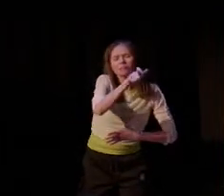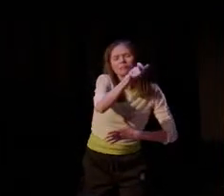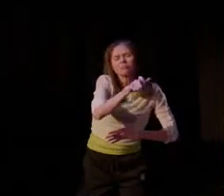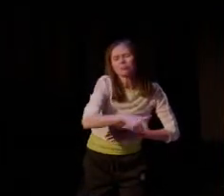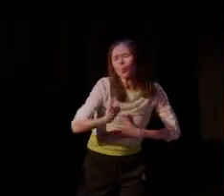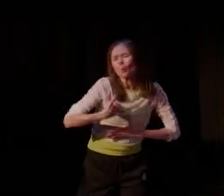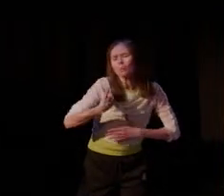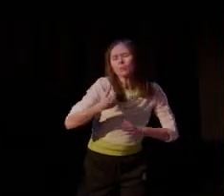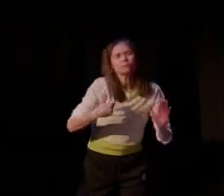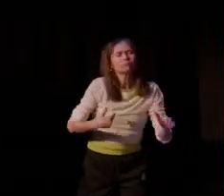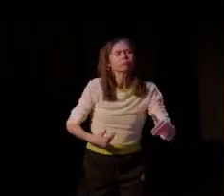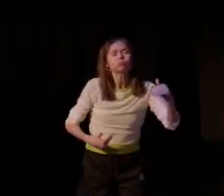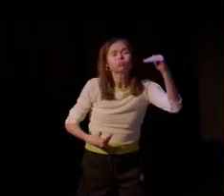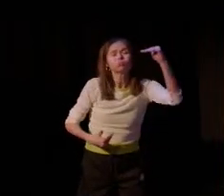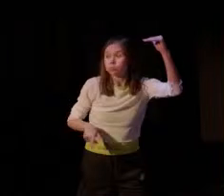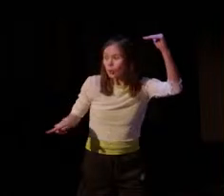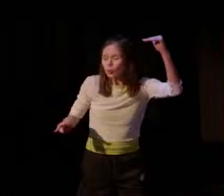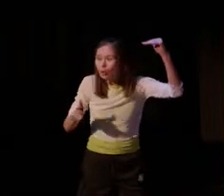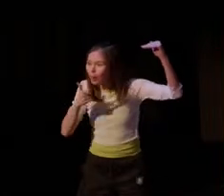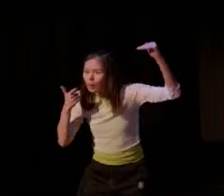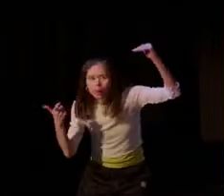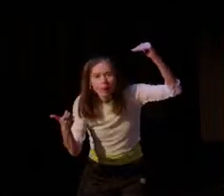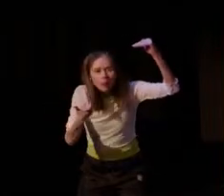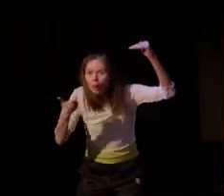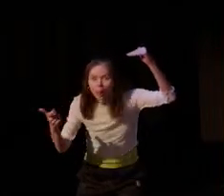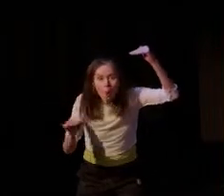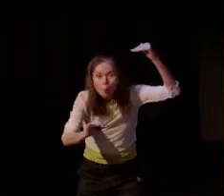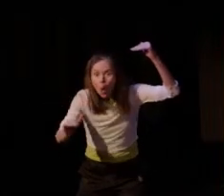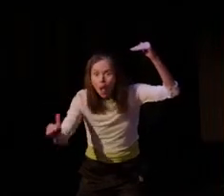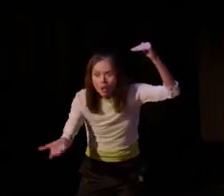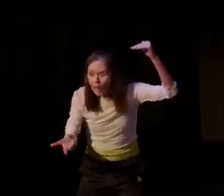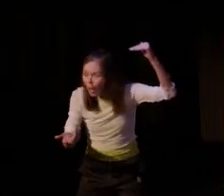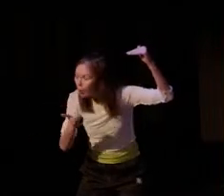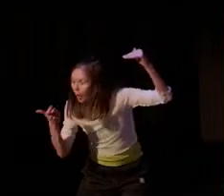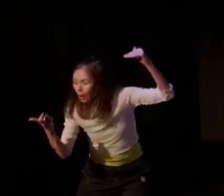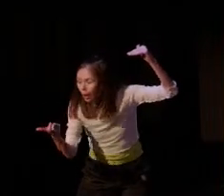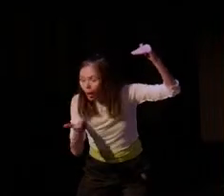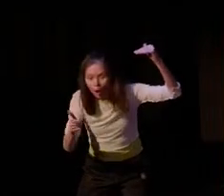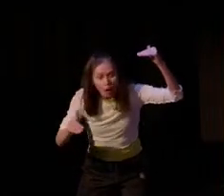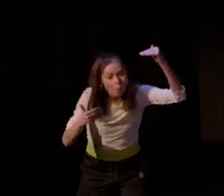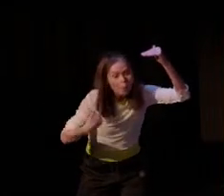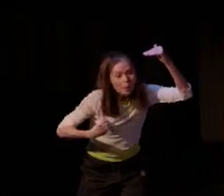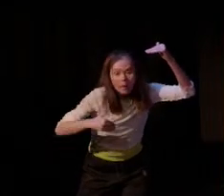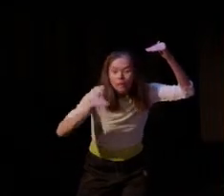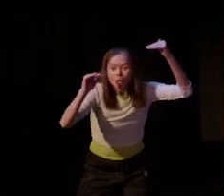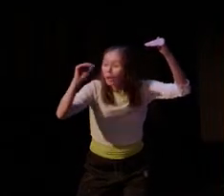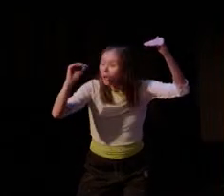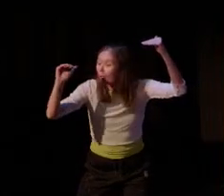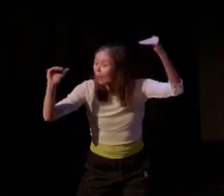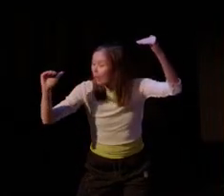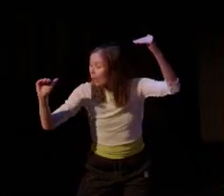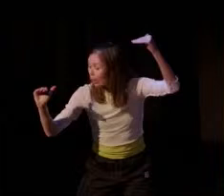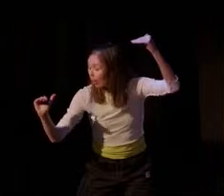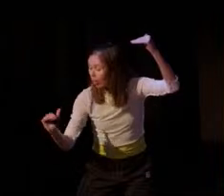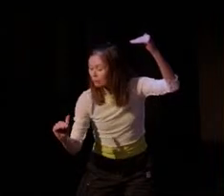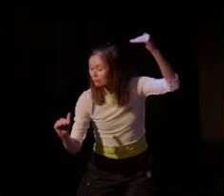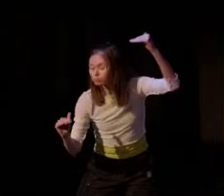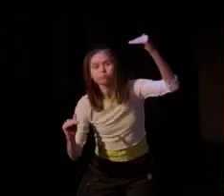person living took something good to make the perfect woman, she you killed would